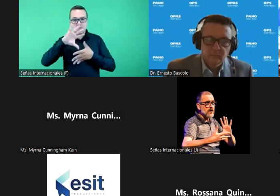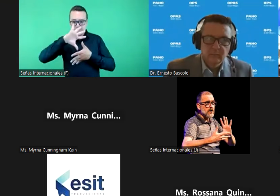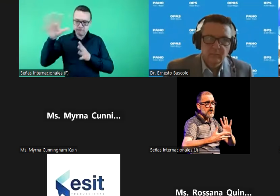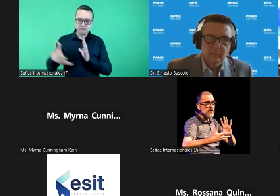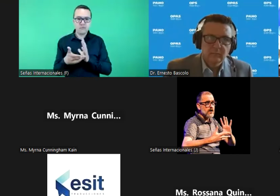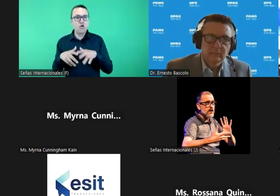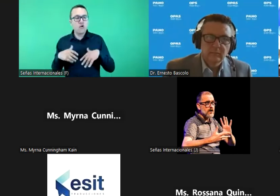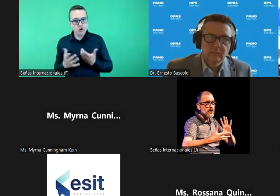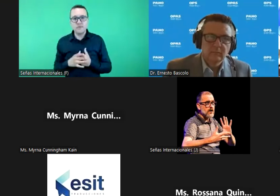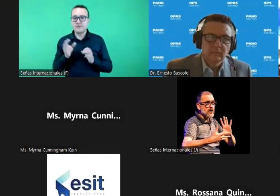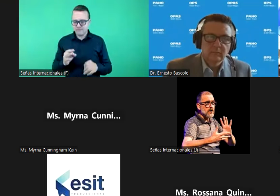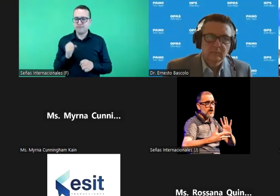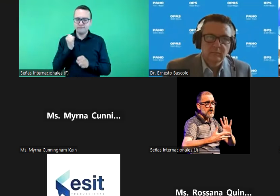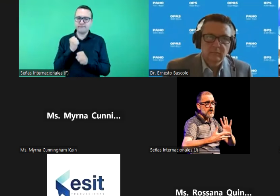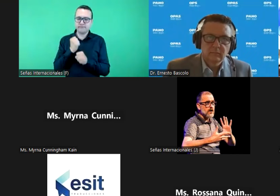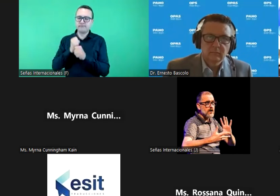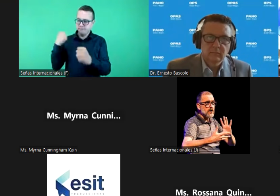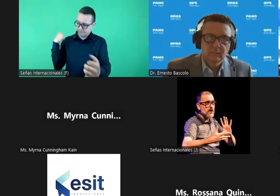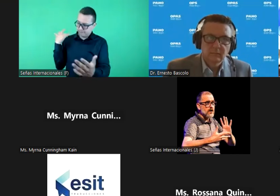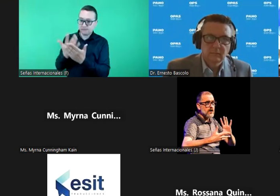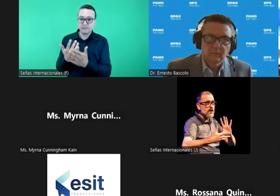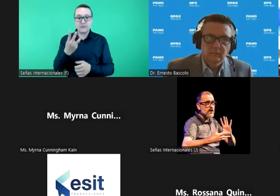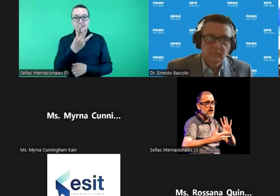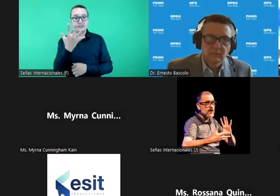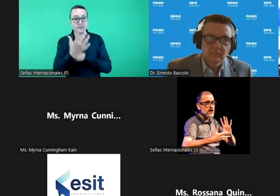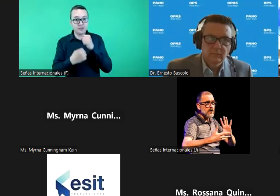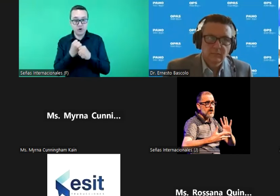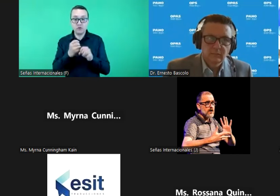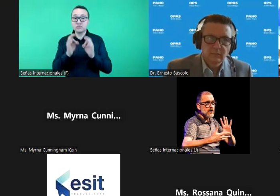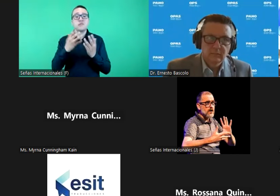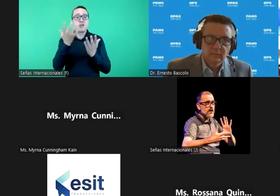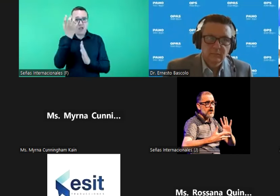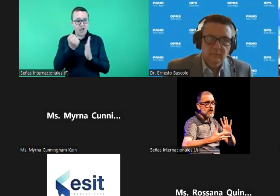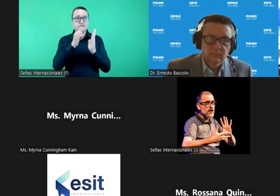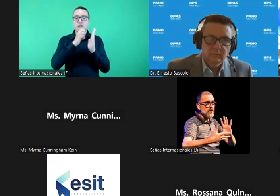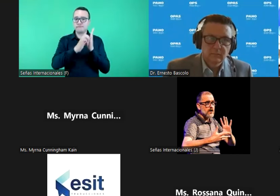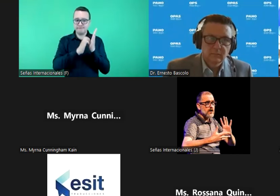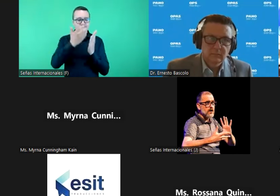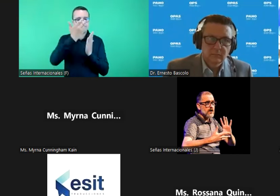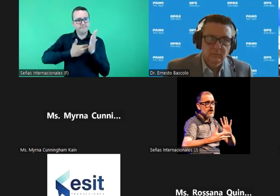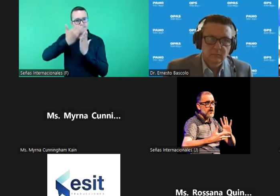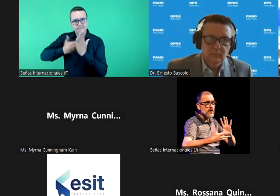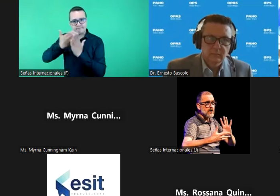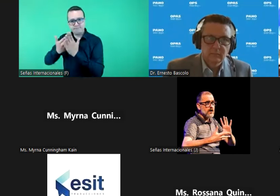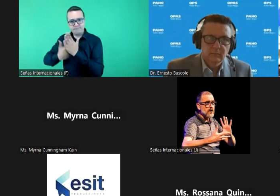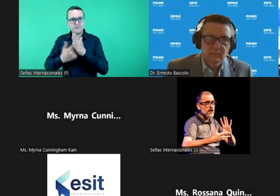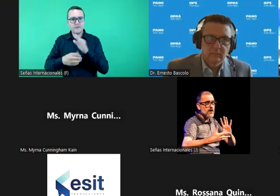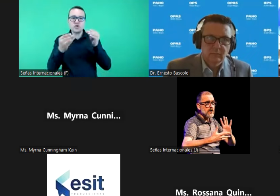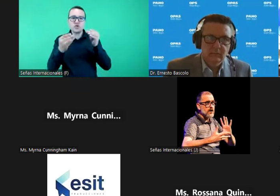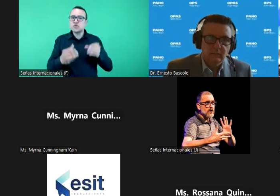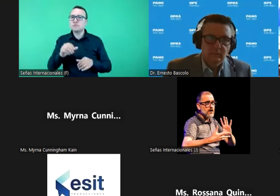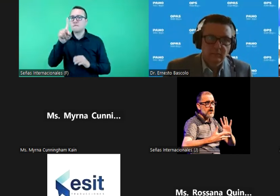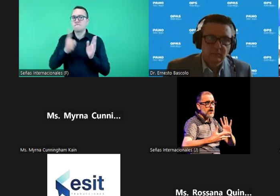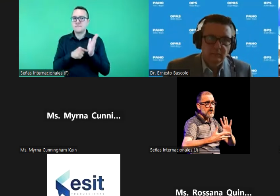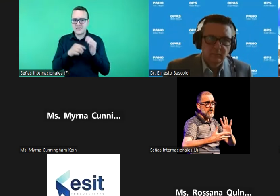with a professional career extending 35 years and more than 1,000 articles published on this such important topics such